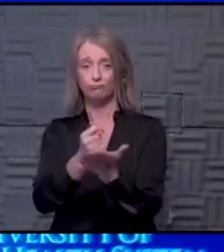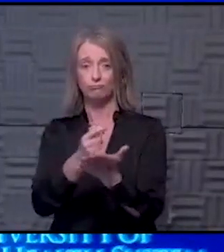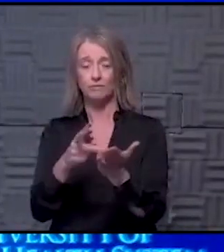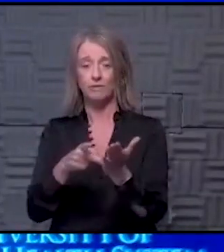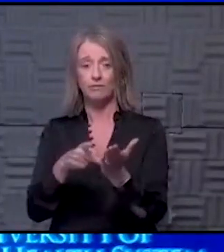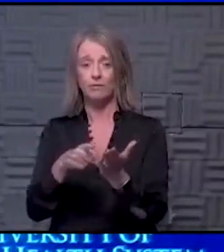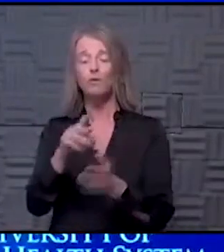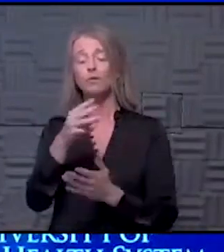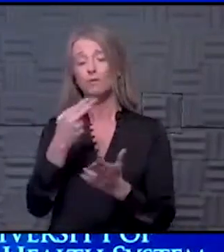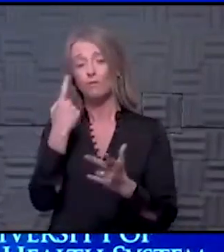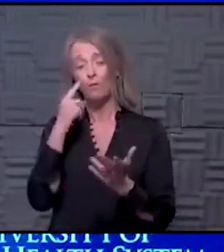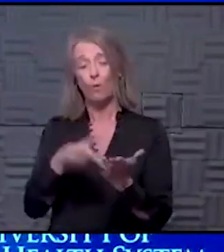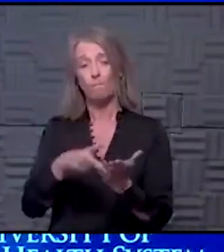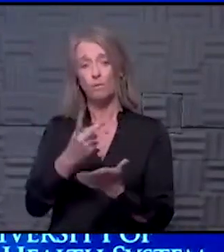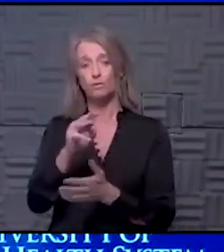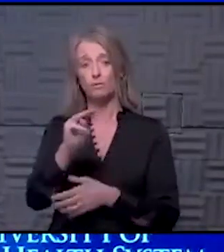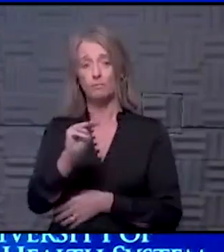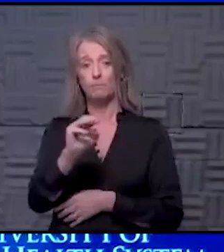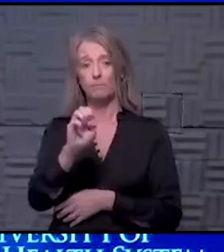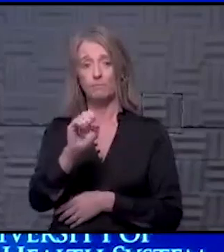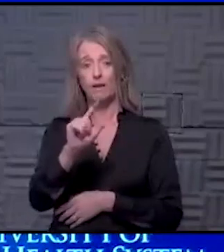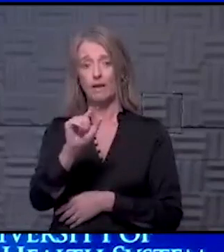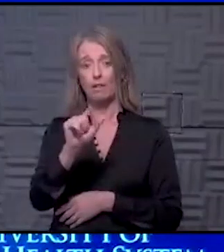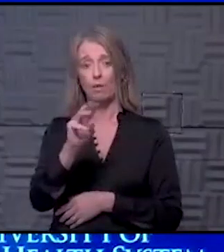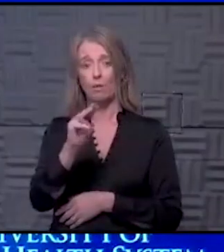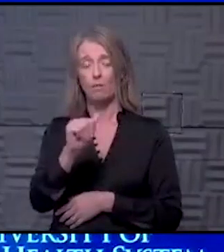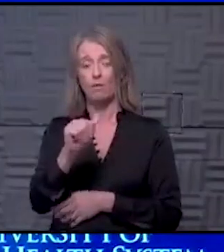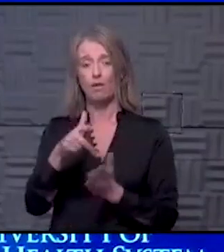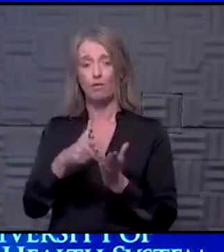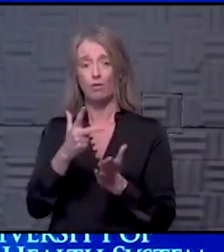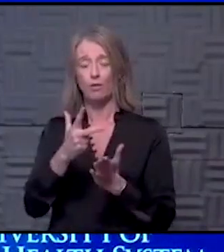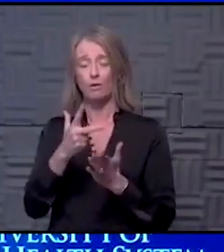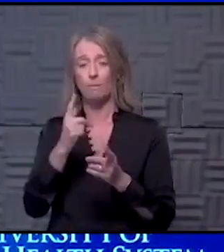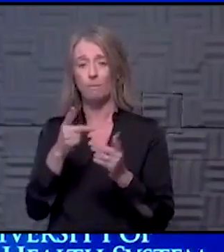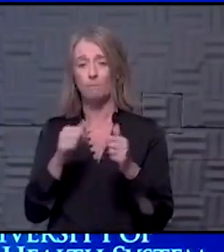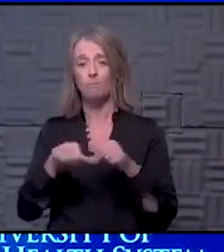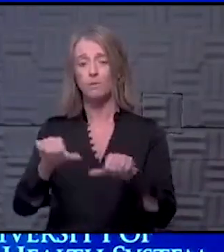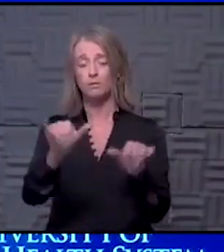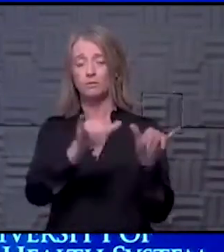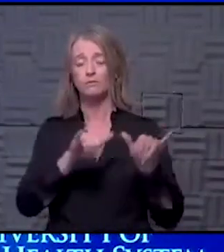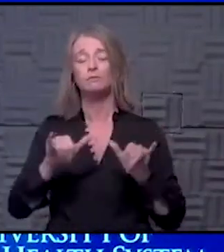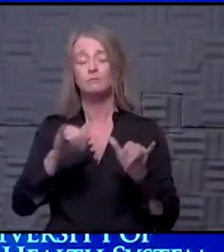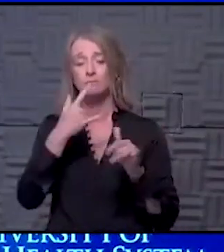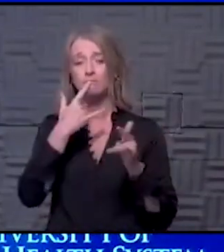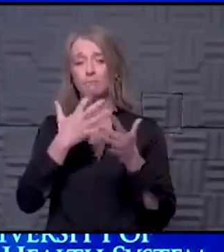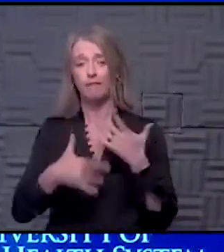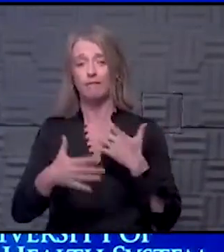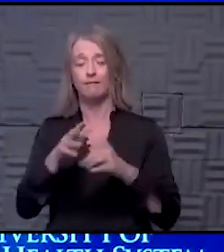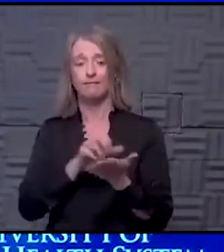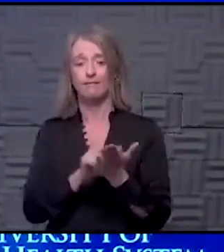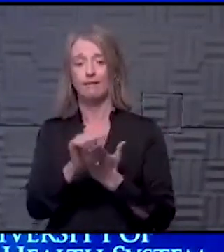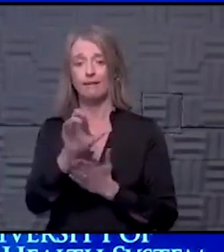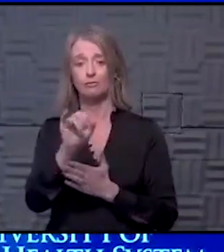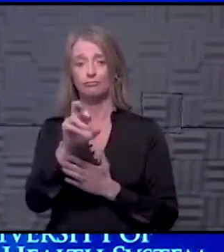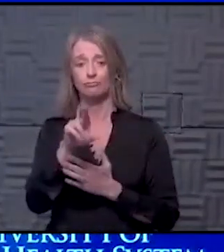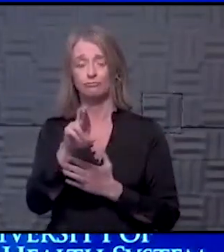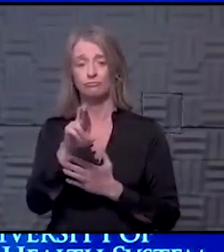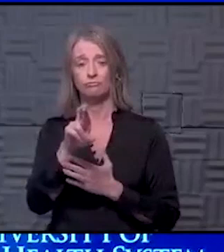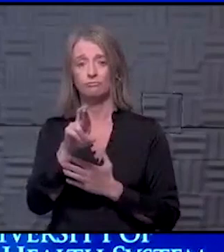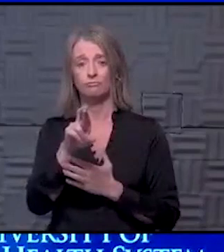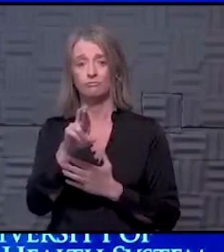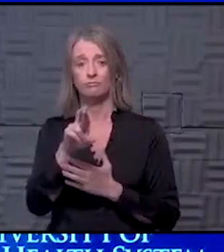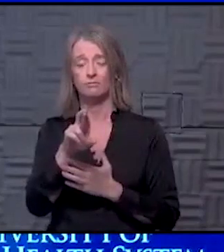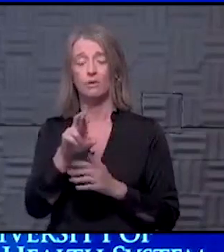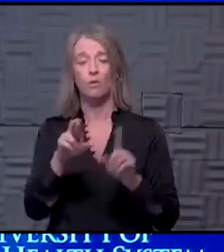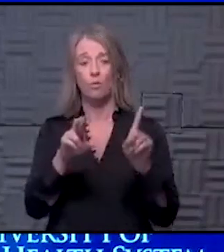multiple myeloma, the third most common blood cancer. The American Cancer Society reports 1 in 132 people are at risk of getting